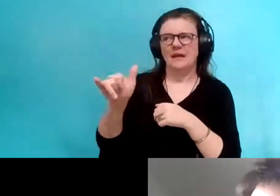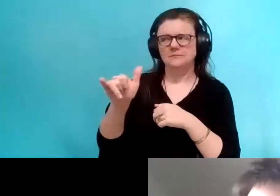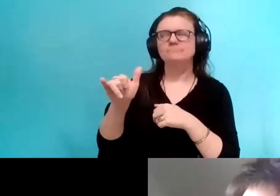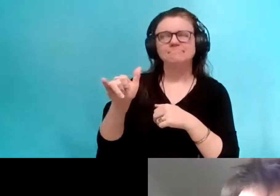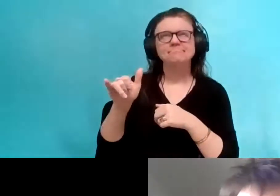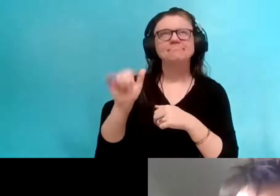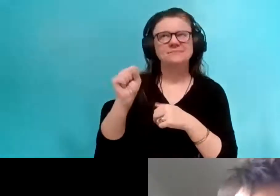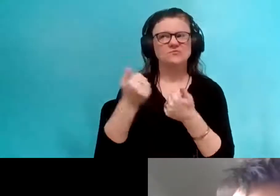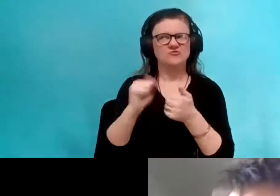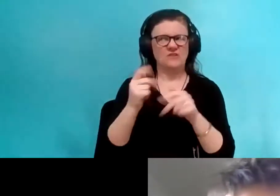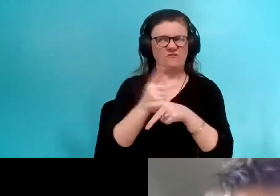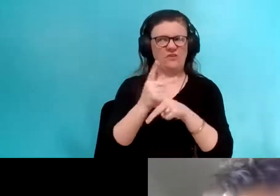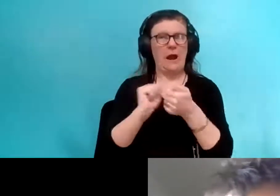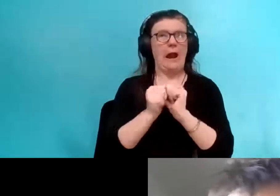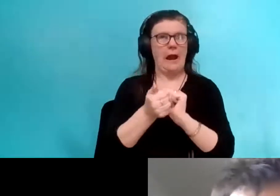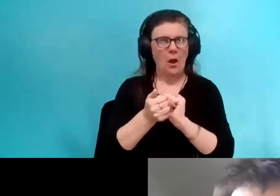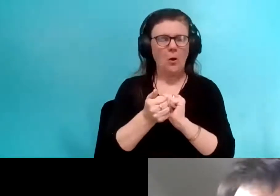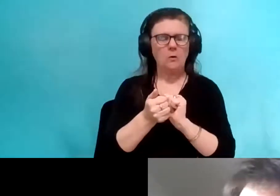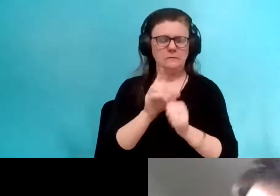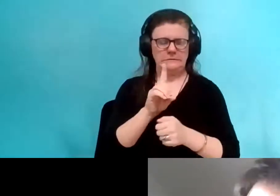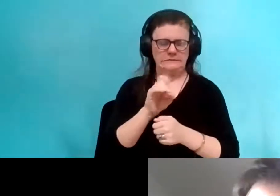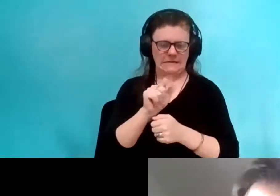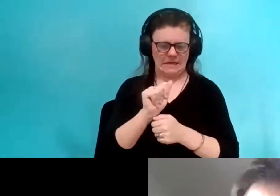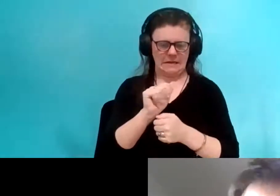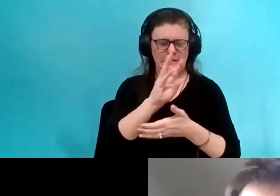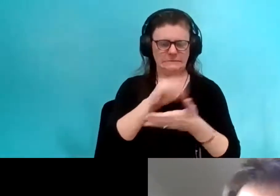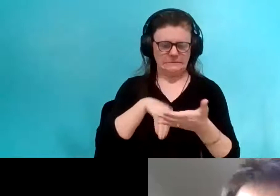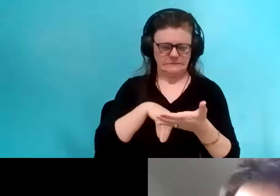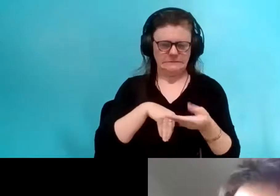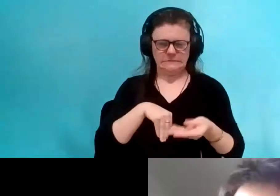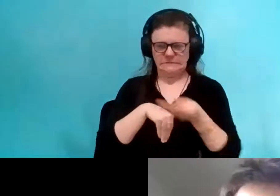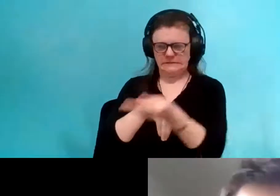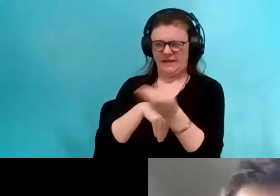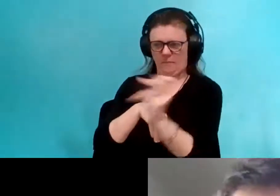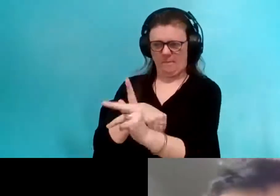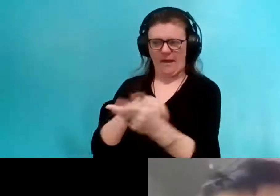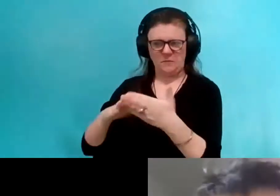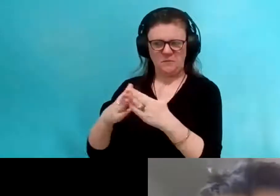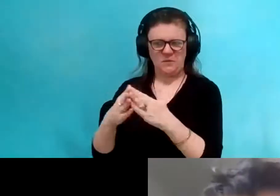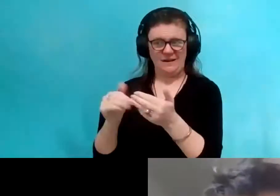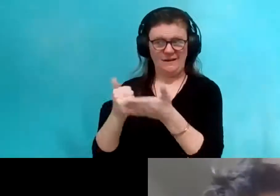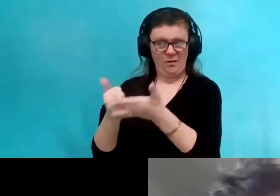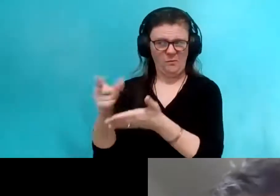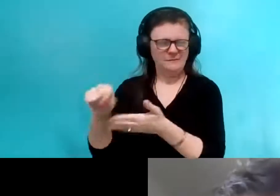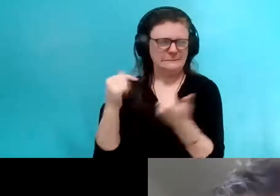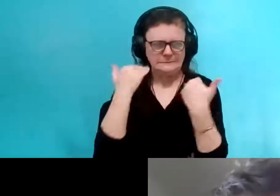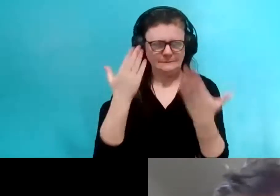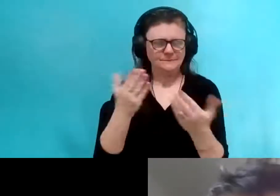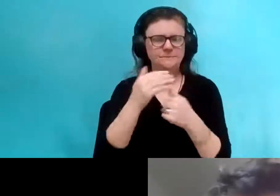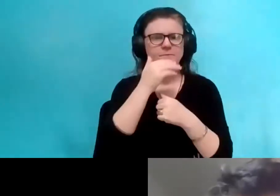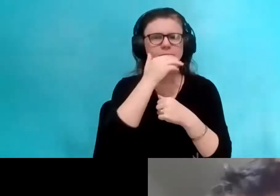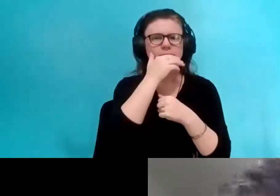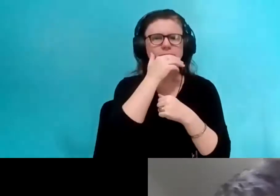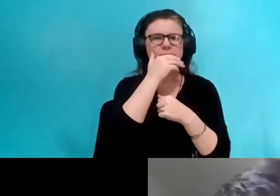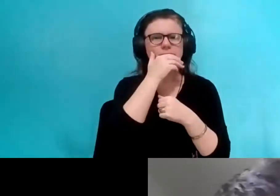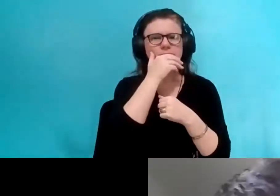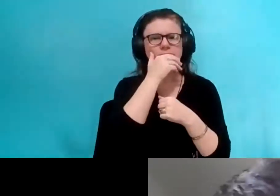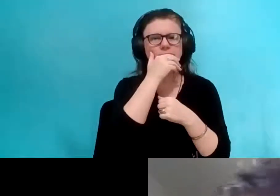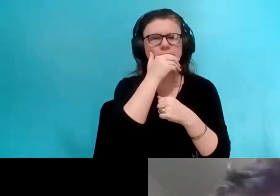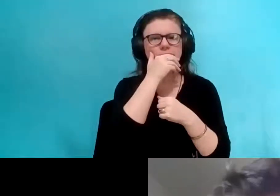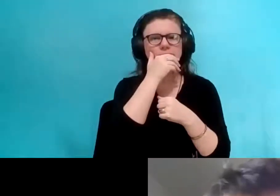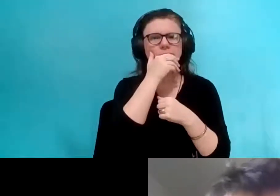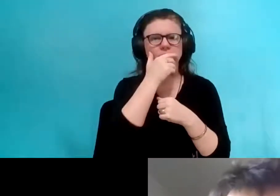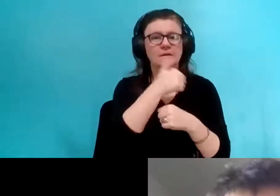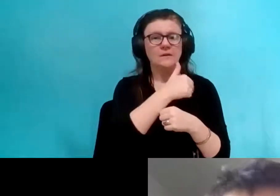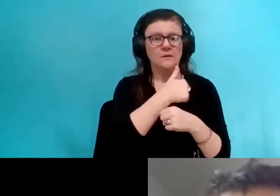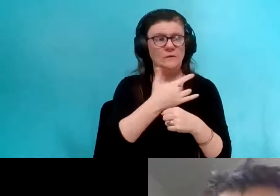thinking through. I think, one of the obvious ones is because we operate through kind of lots of kind of